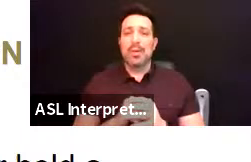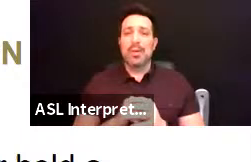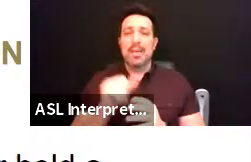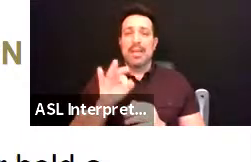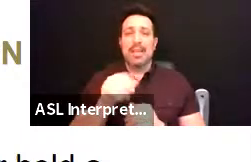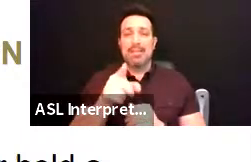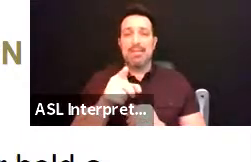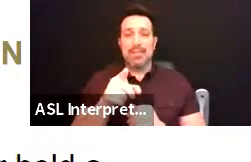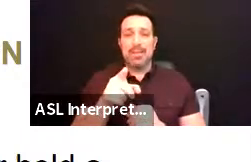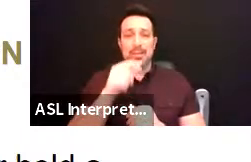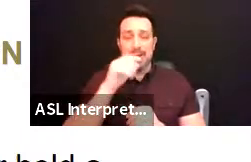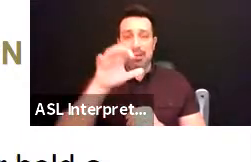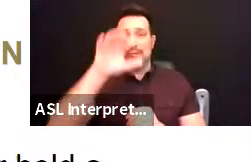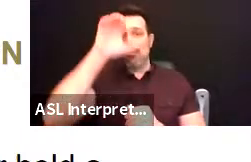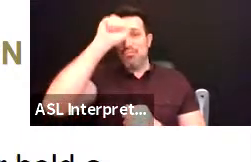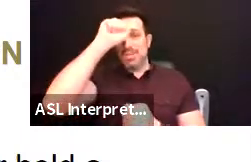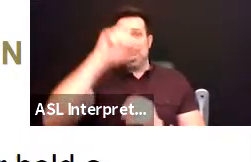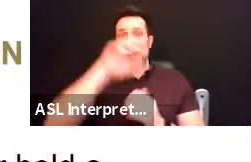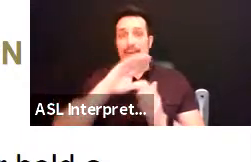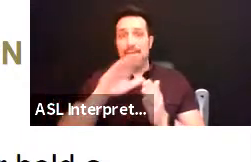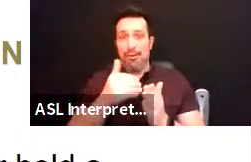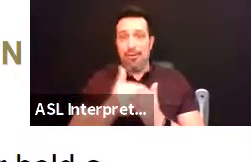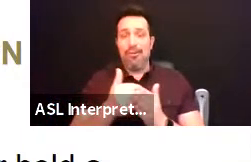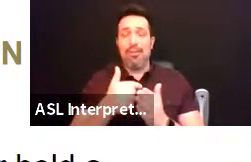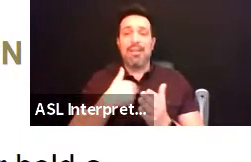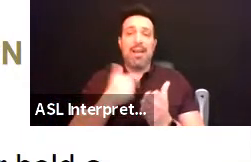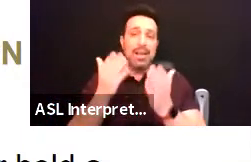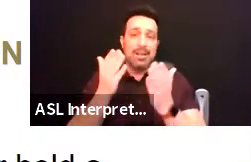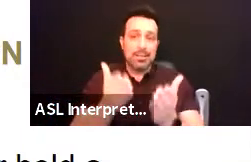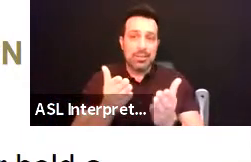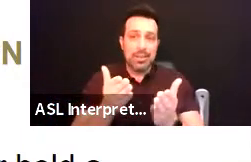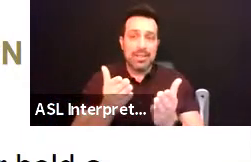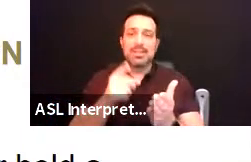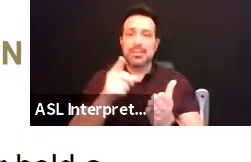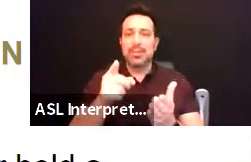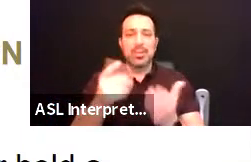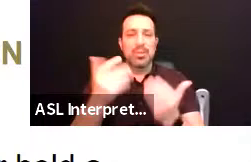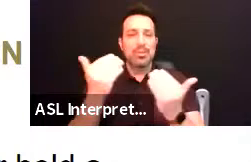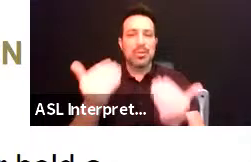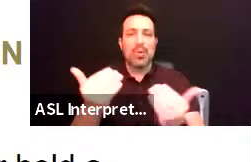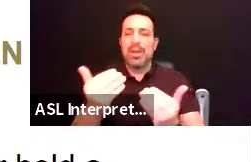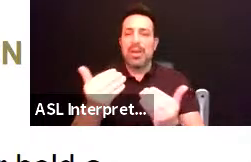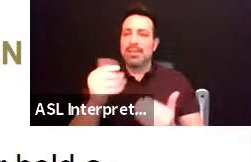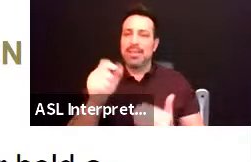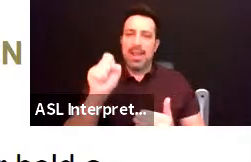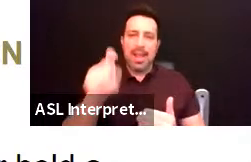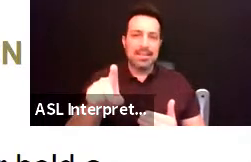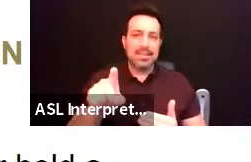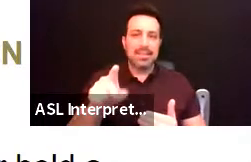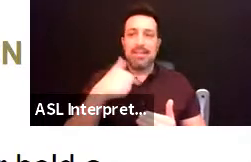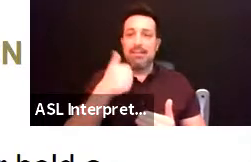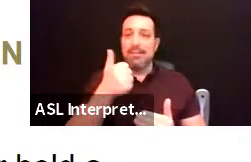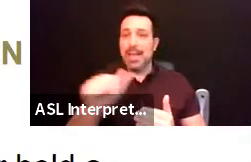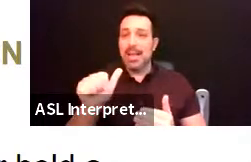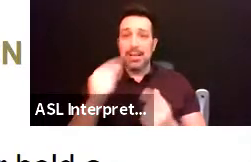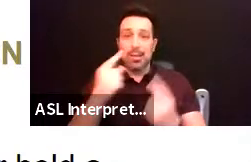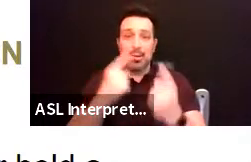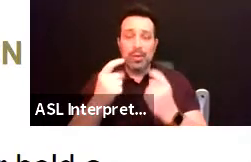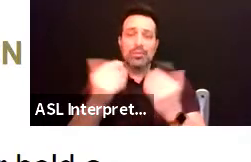didn't, retain all of it, what I would suggest is just ask away. If you have any questions, just